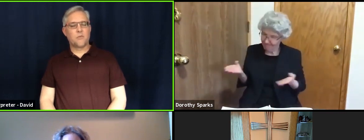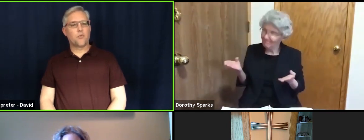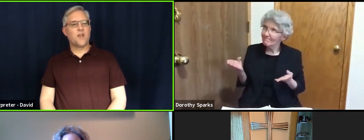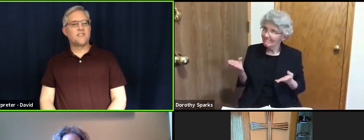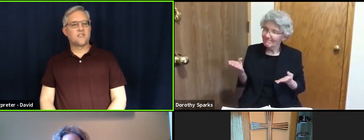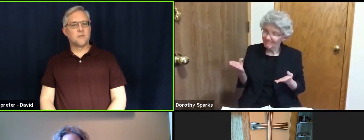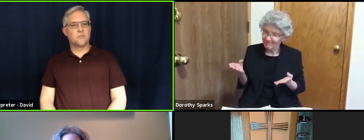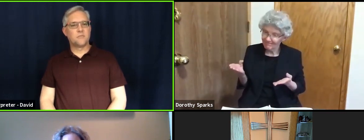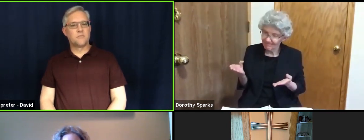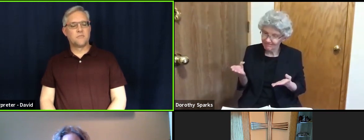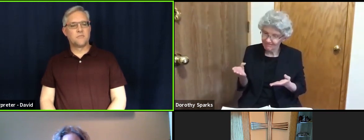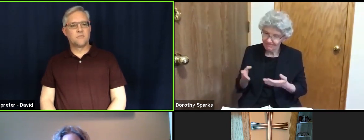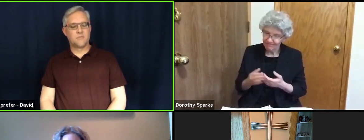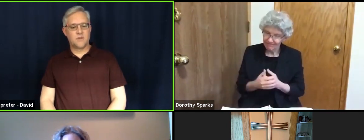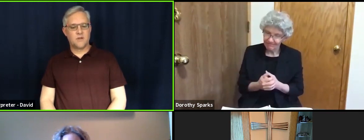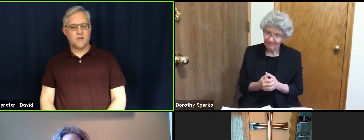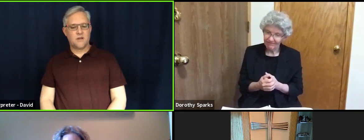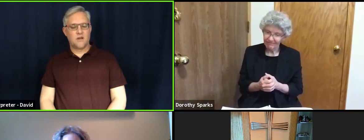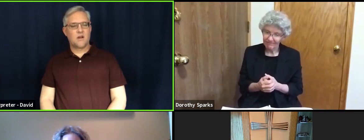from racism